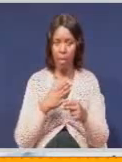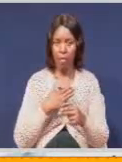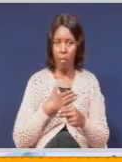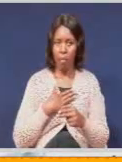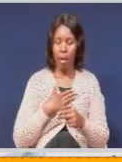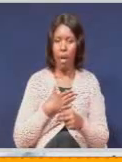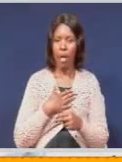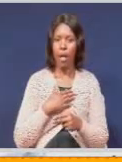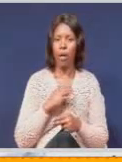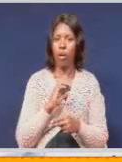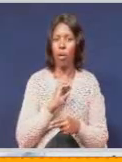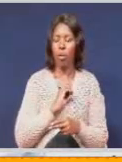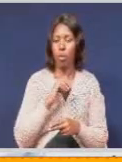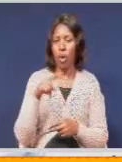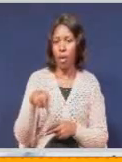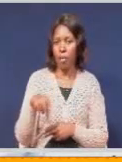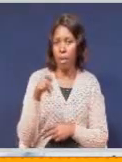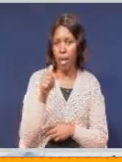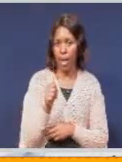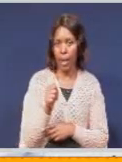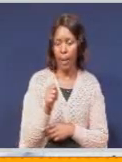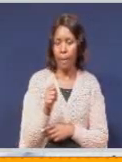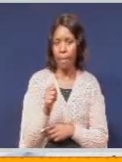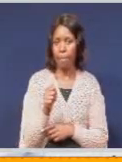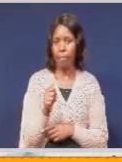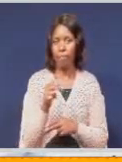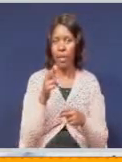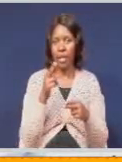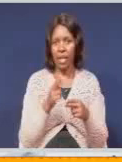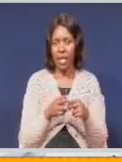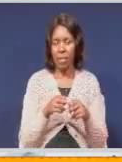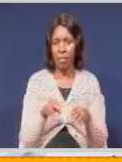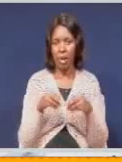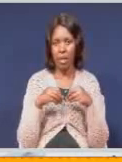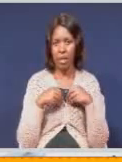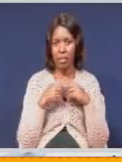would-be personal assistant, the name was declined